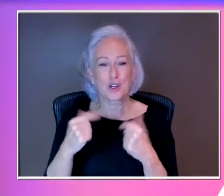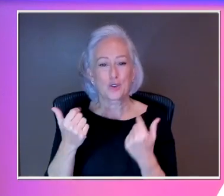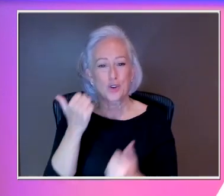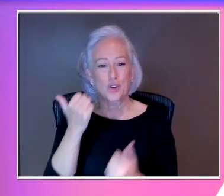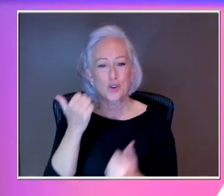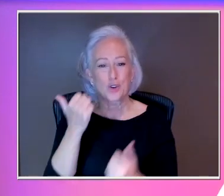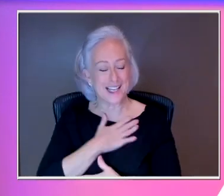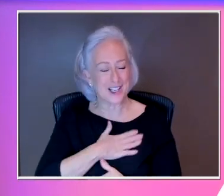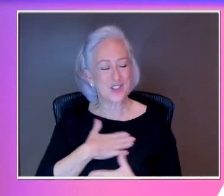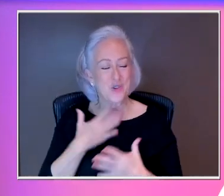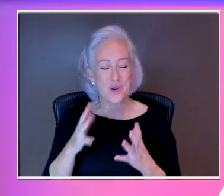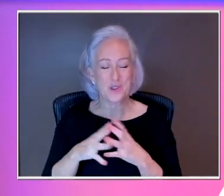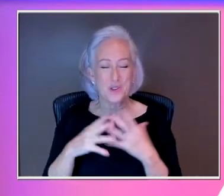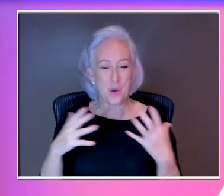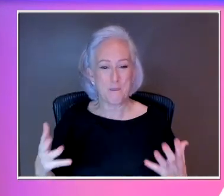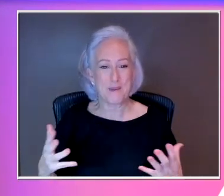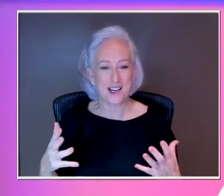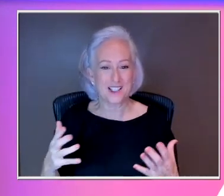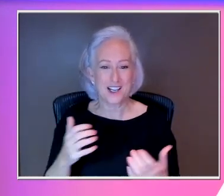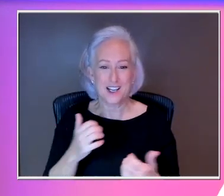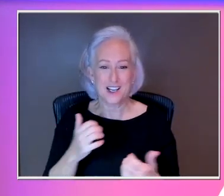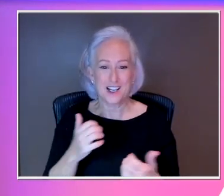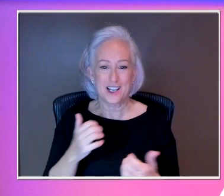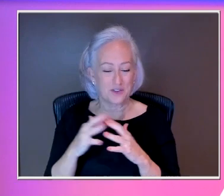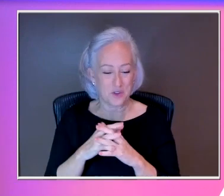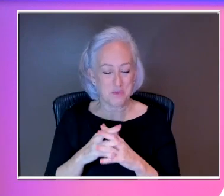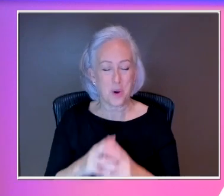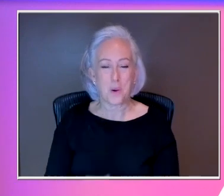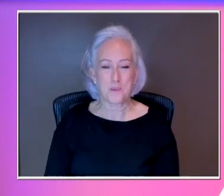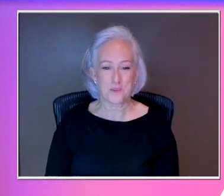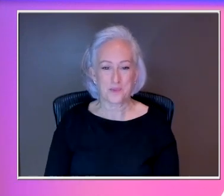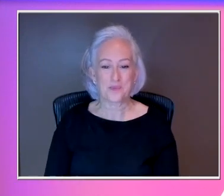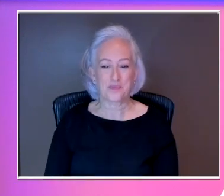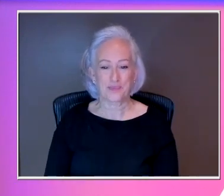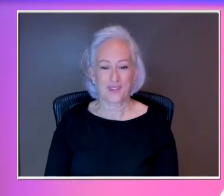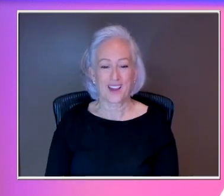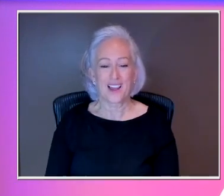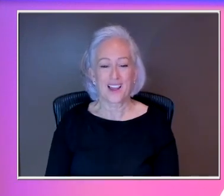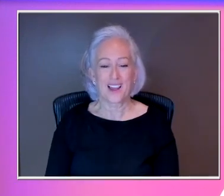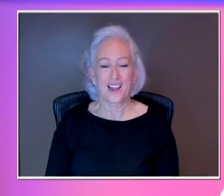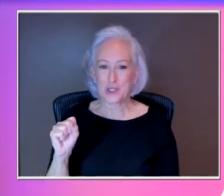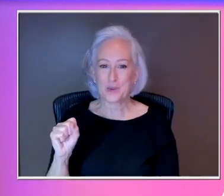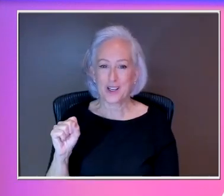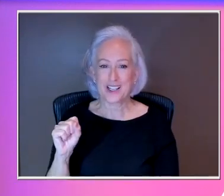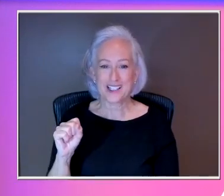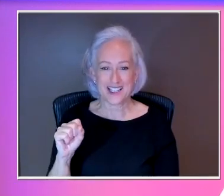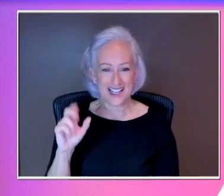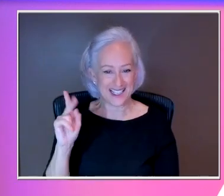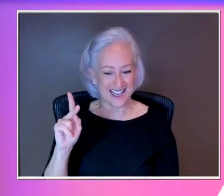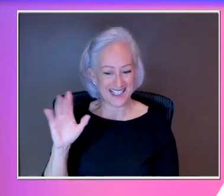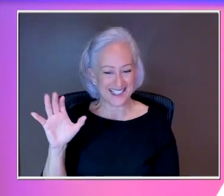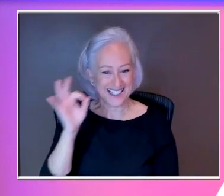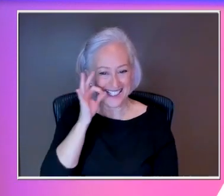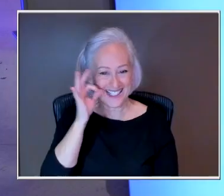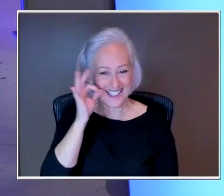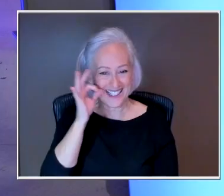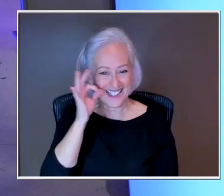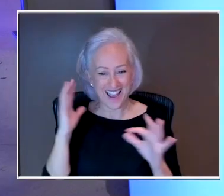and so she's loving football. Big, you know, Taylor Swift and, you know, Kansas City Chiefs fan. So. And her